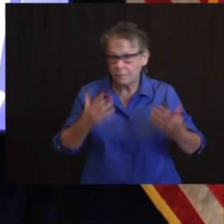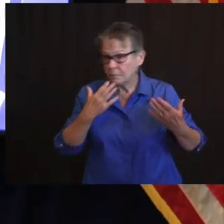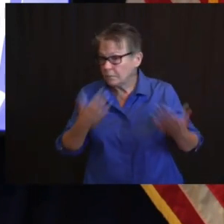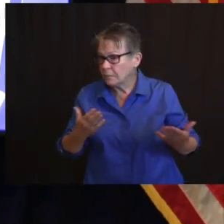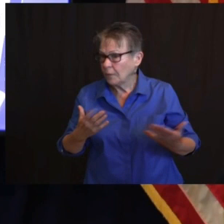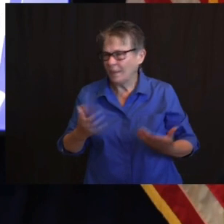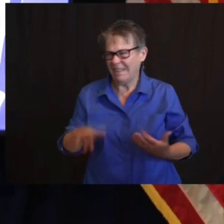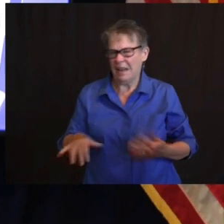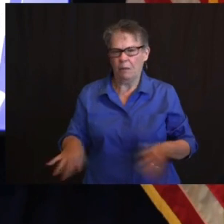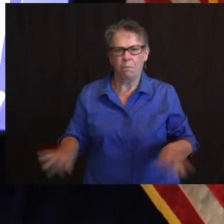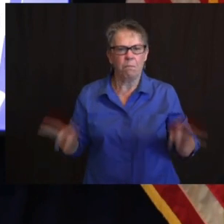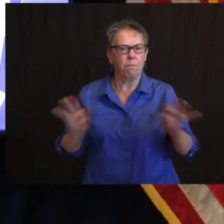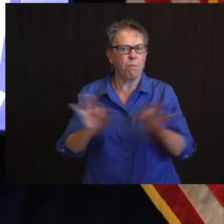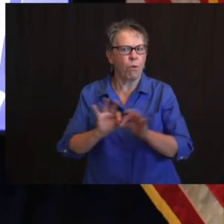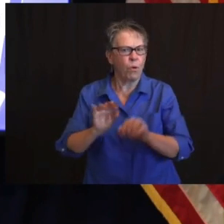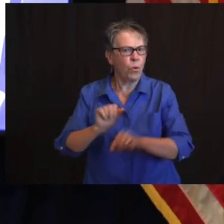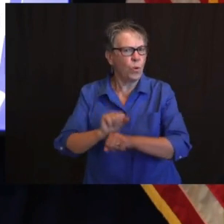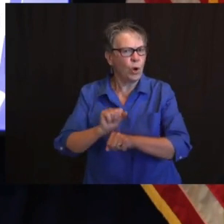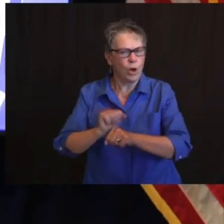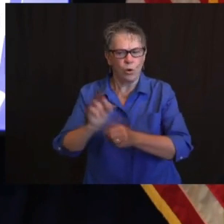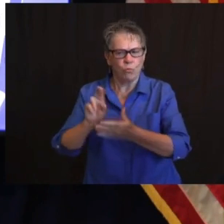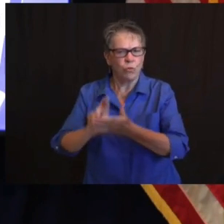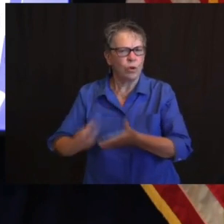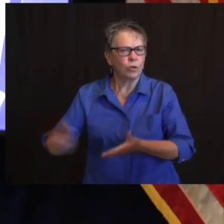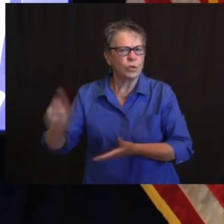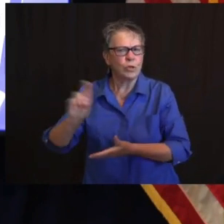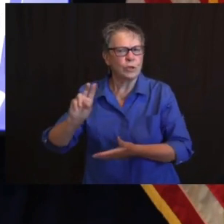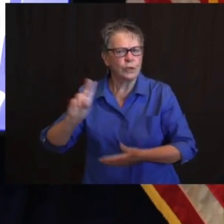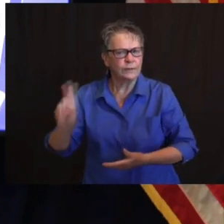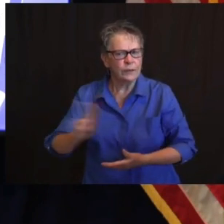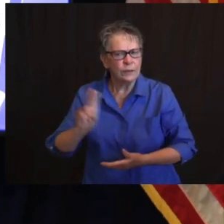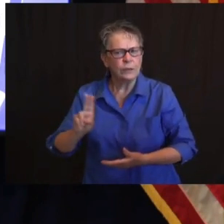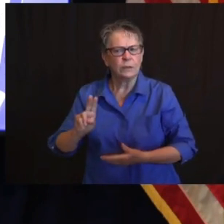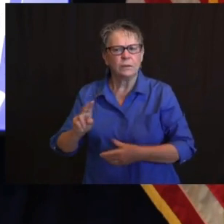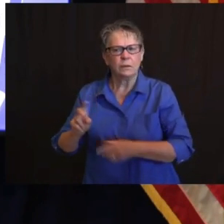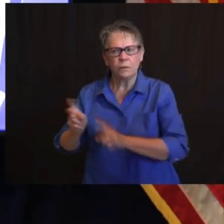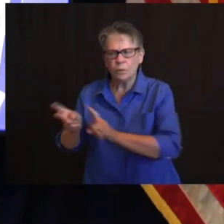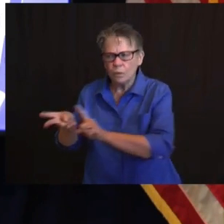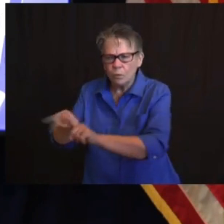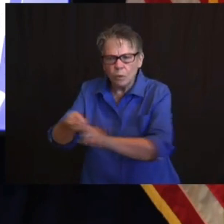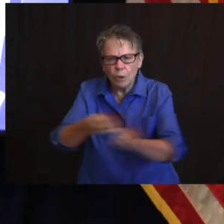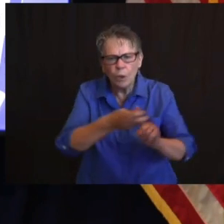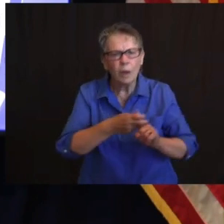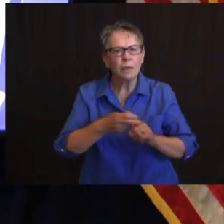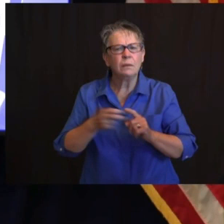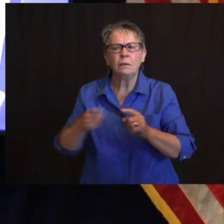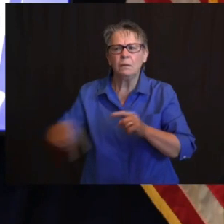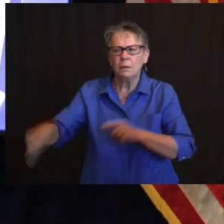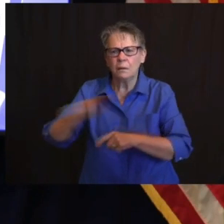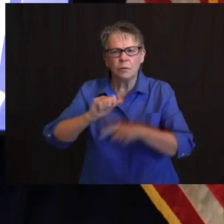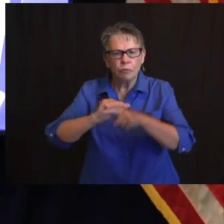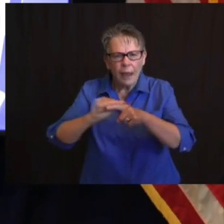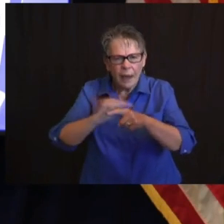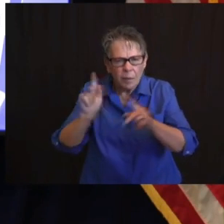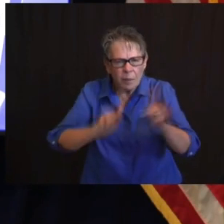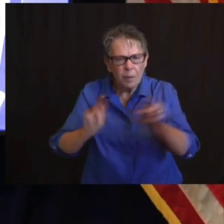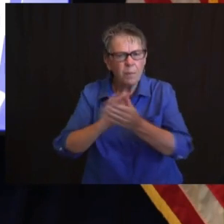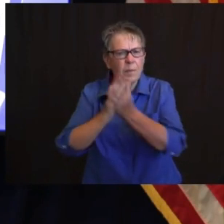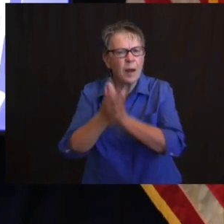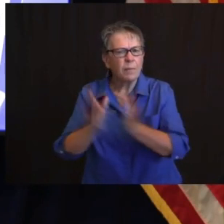of Public Health is doing to recruit and train contact tracers, and most importantly, the social support